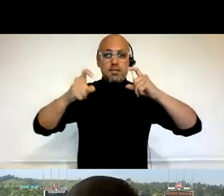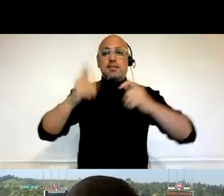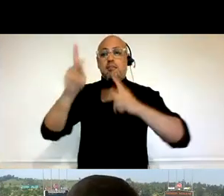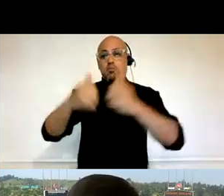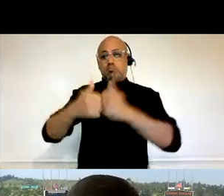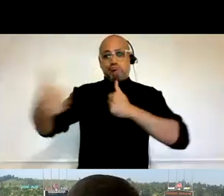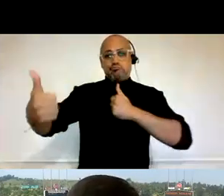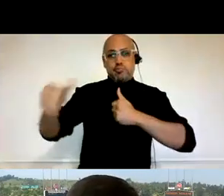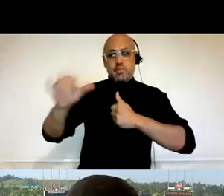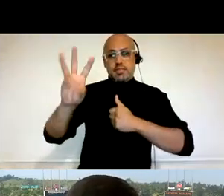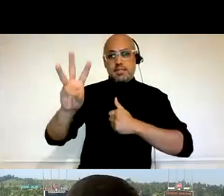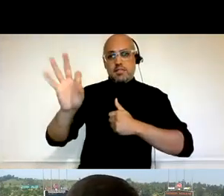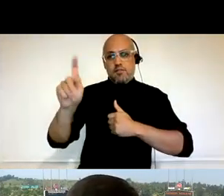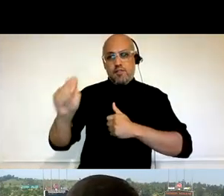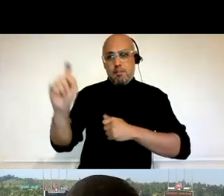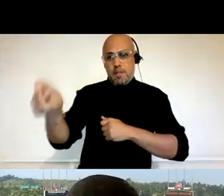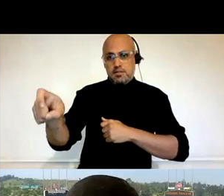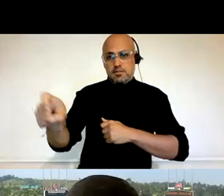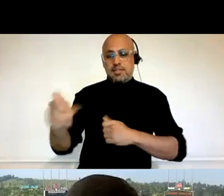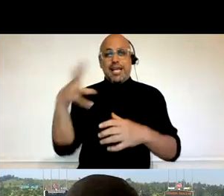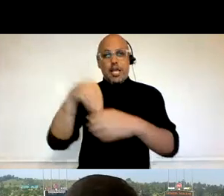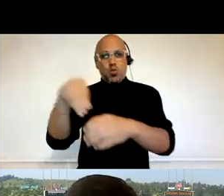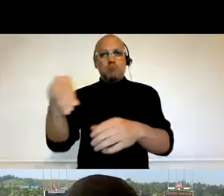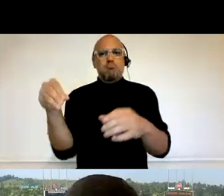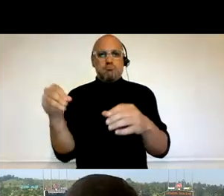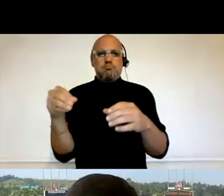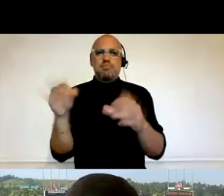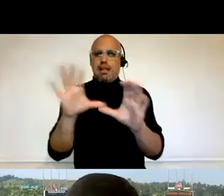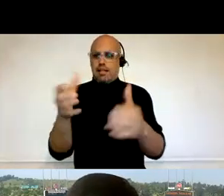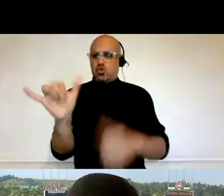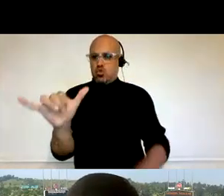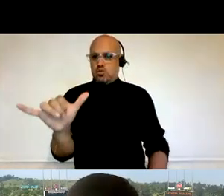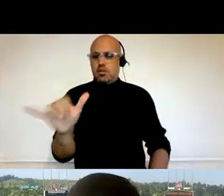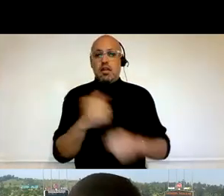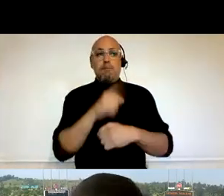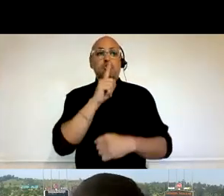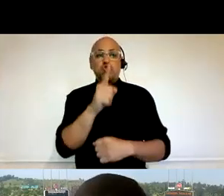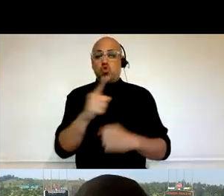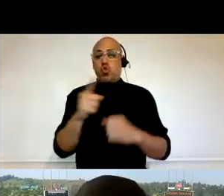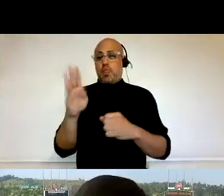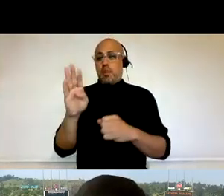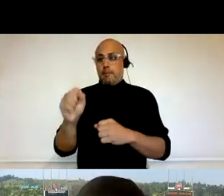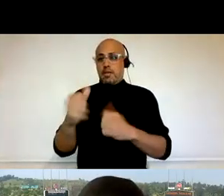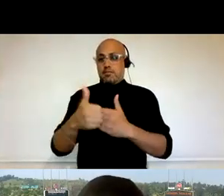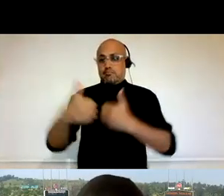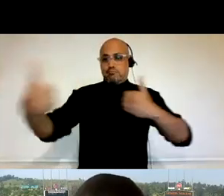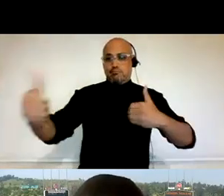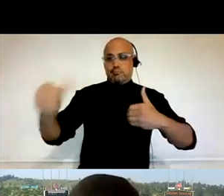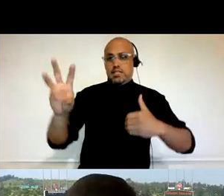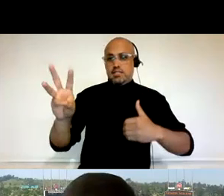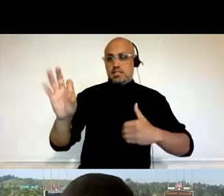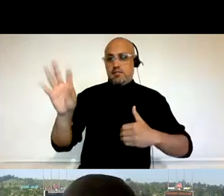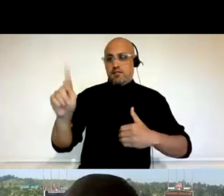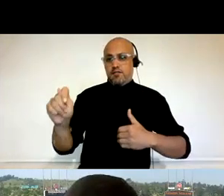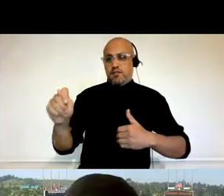apart. And that's going to include in the classrooms. We're going to make sure that our desks are not within 6 feet of each other. We are